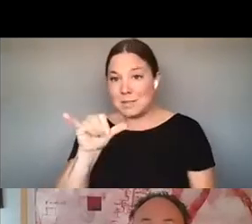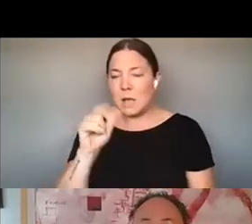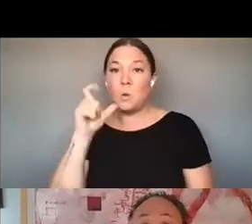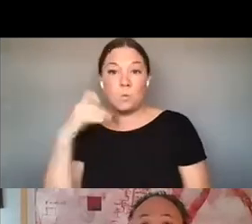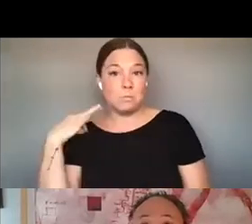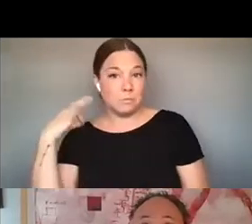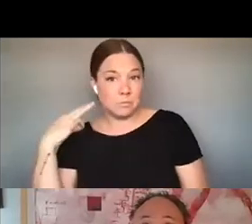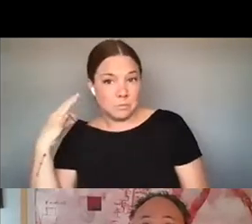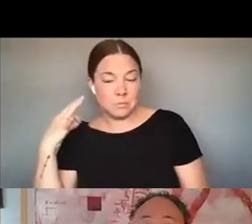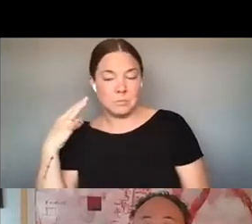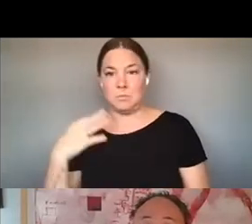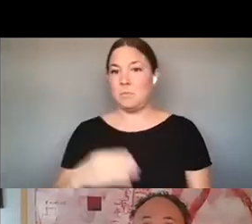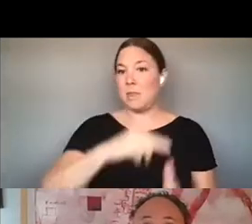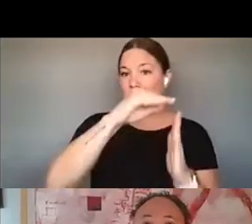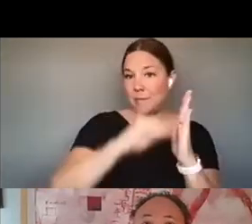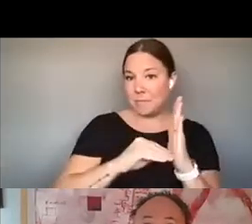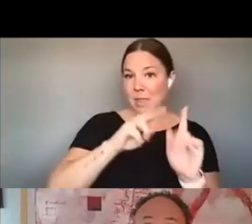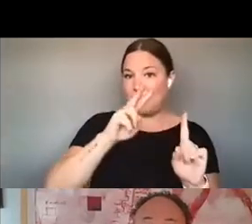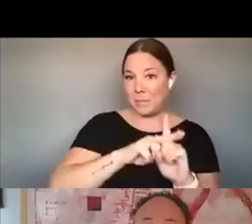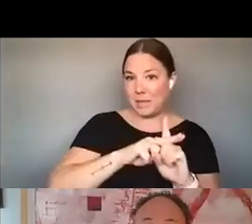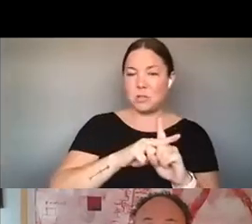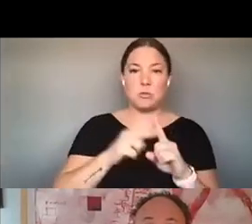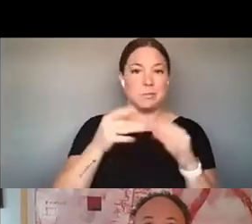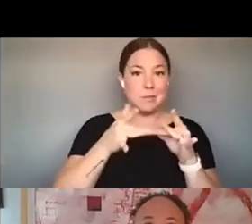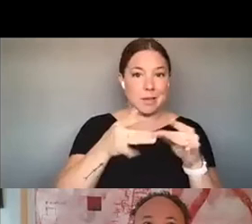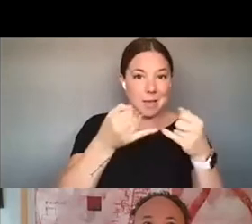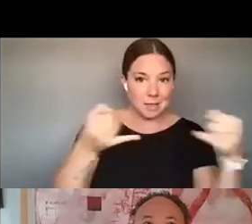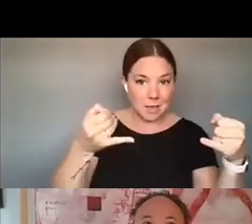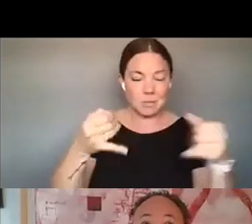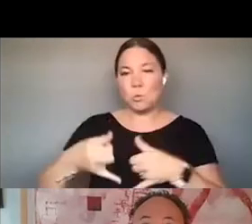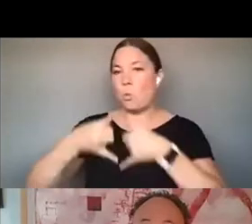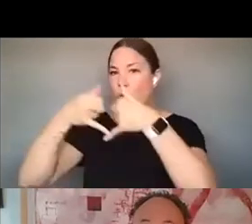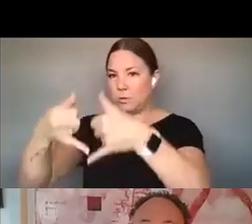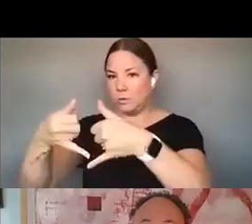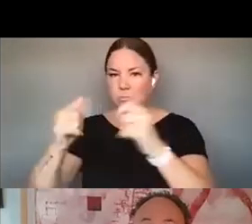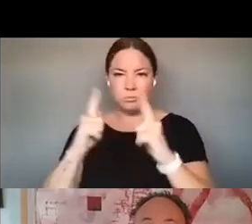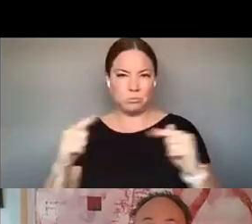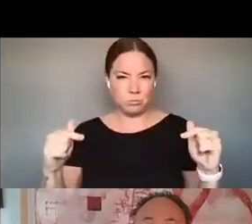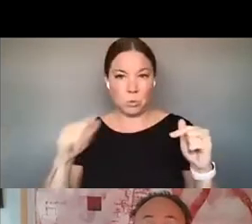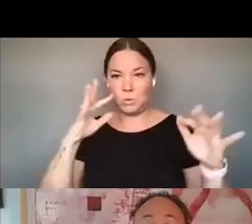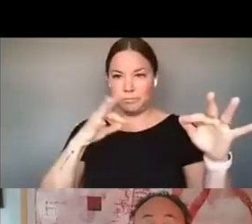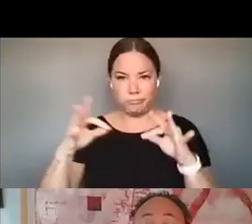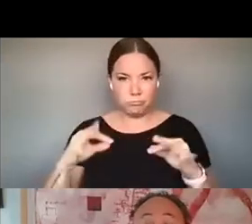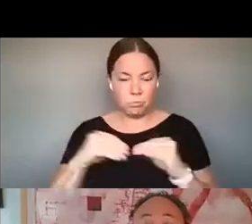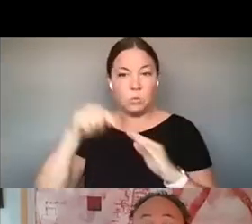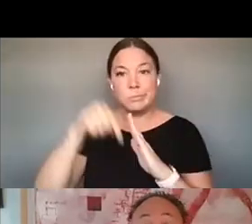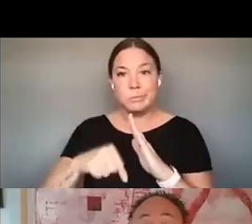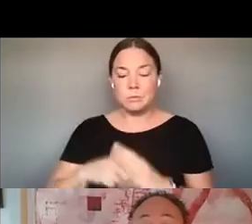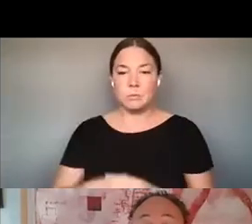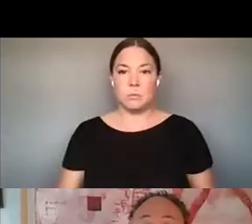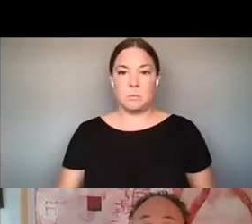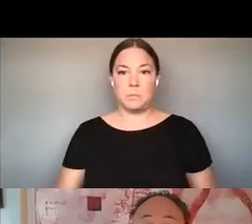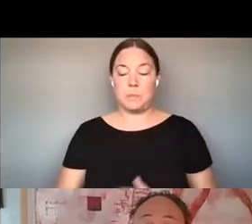application guidelines, and awards. We know that to put an end to this